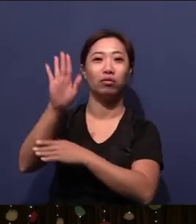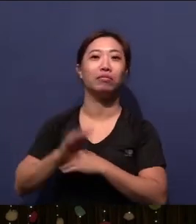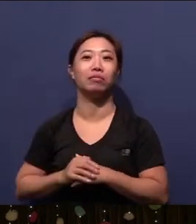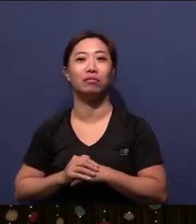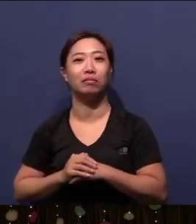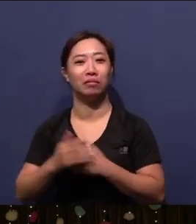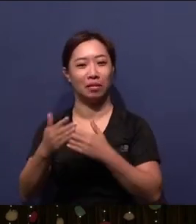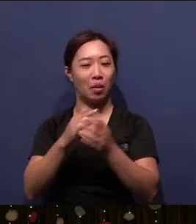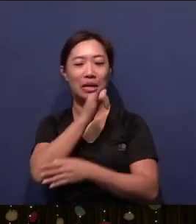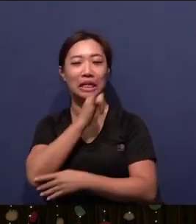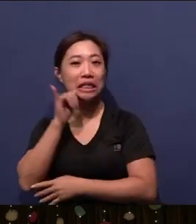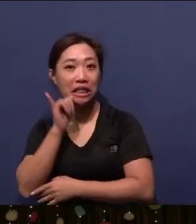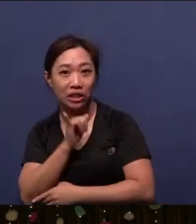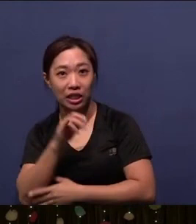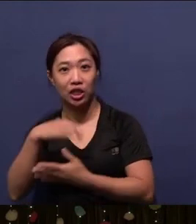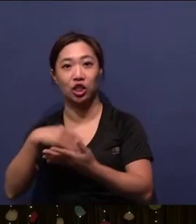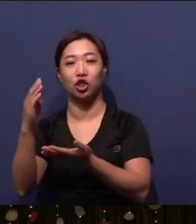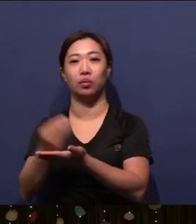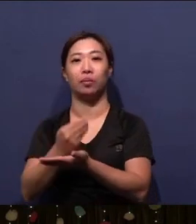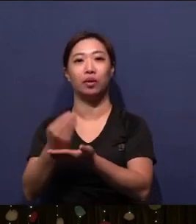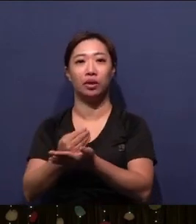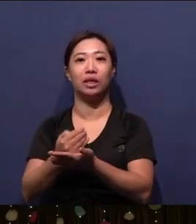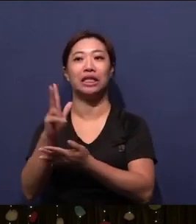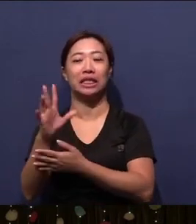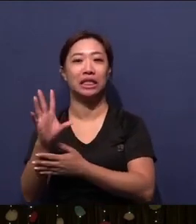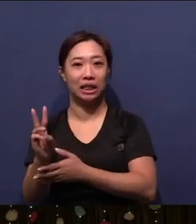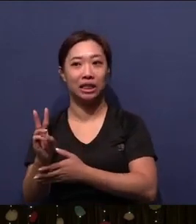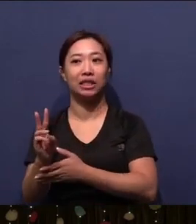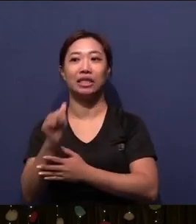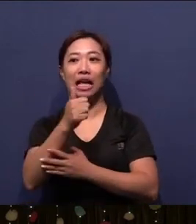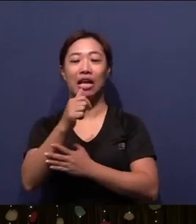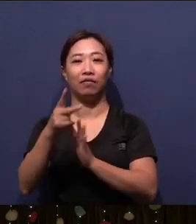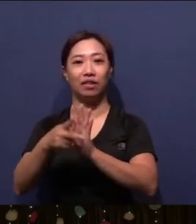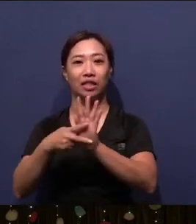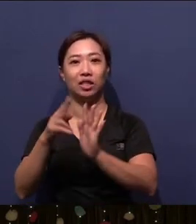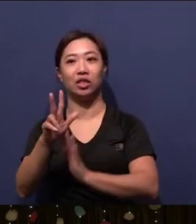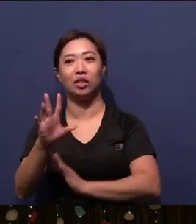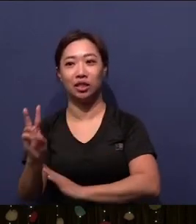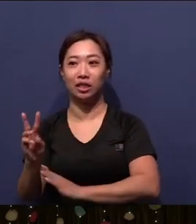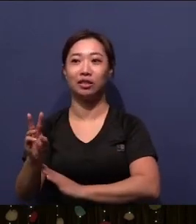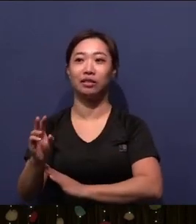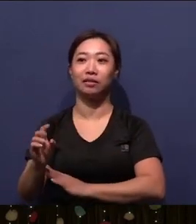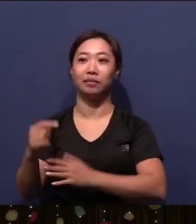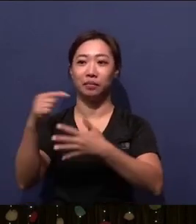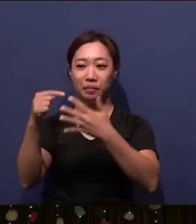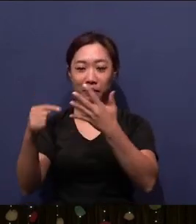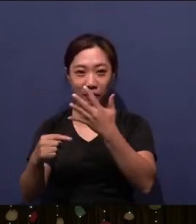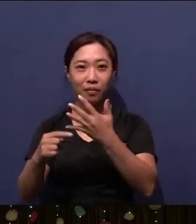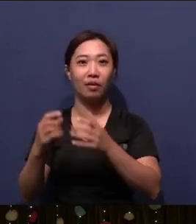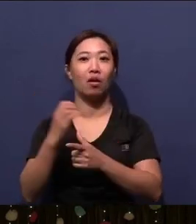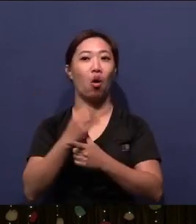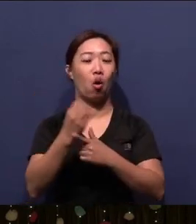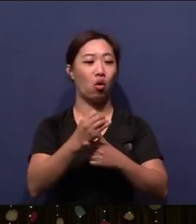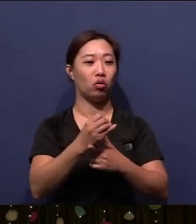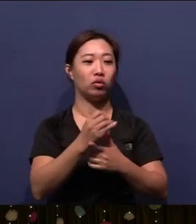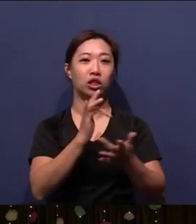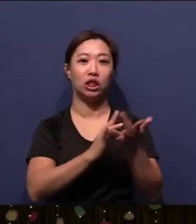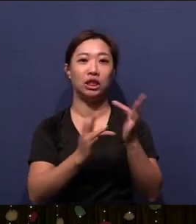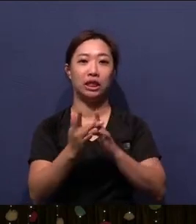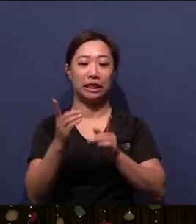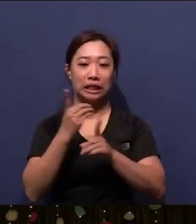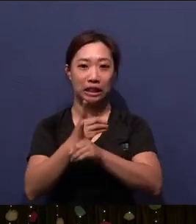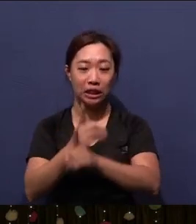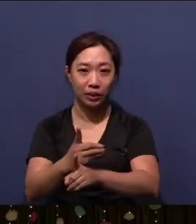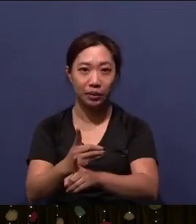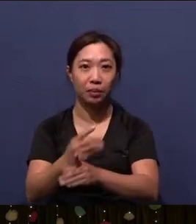to Israel, in Matthew chapter 9, verse 36, 10, verse 6, 15, verse 24, or to Jesus' disciple in